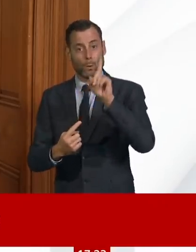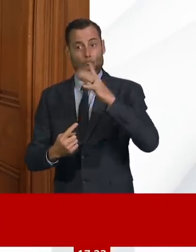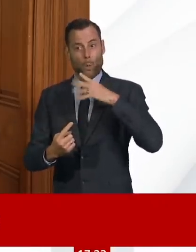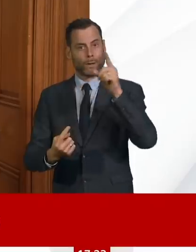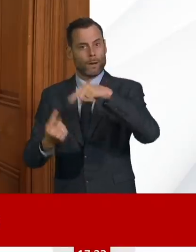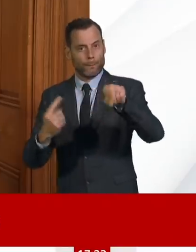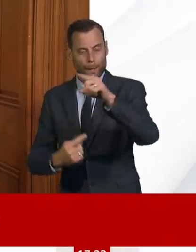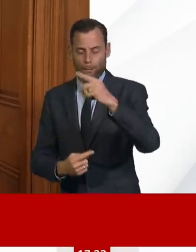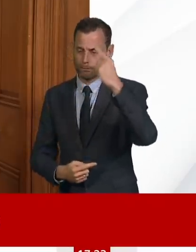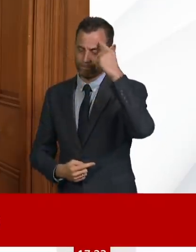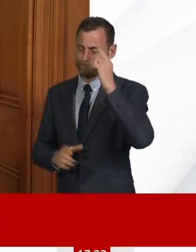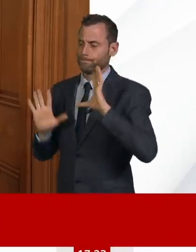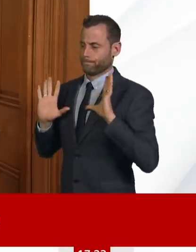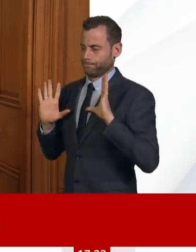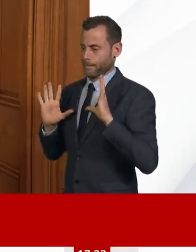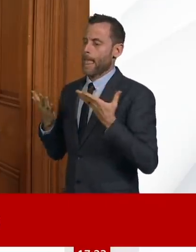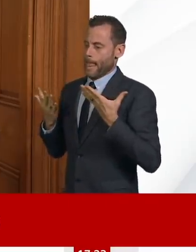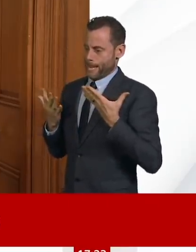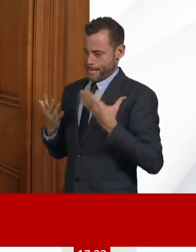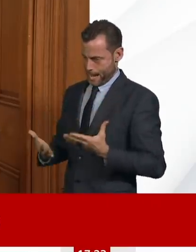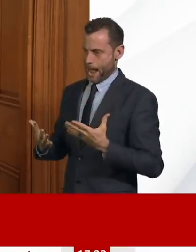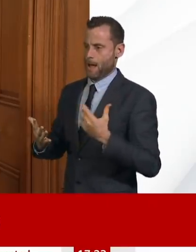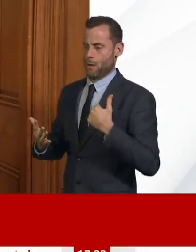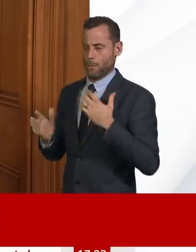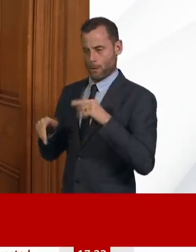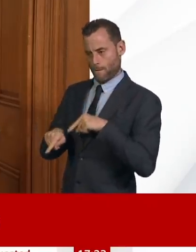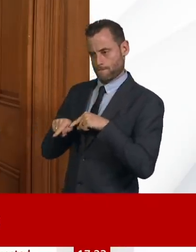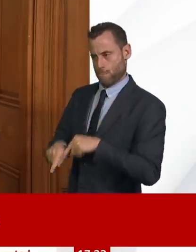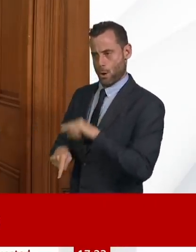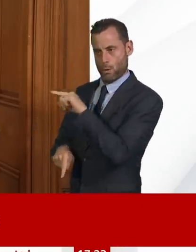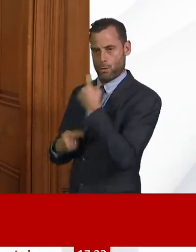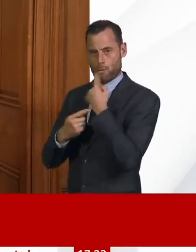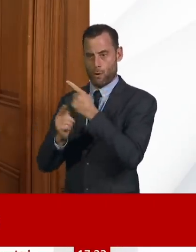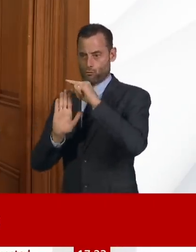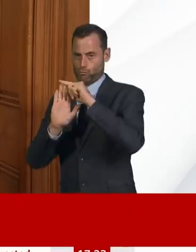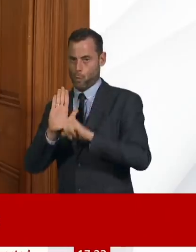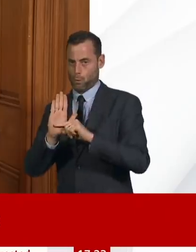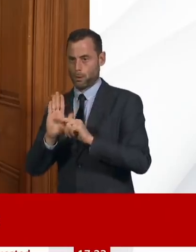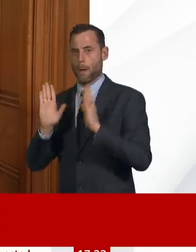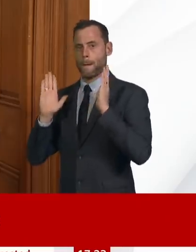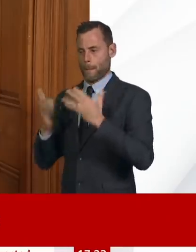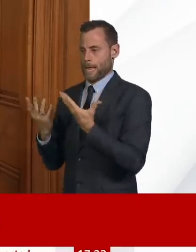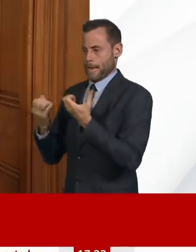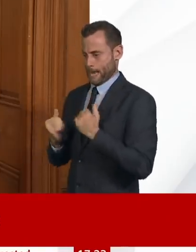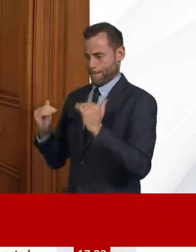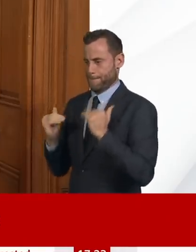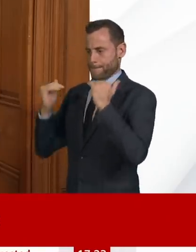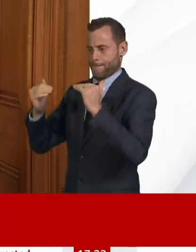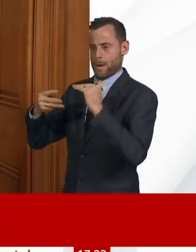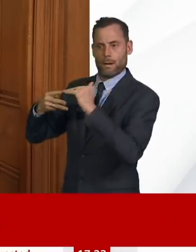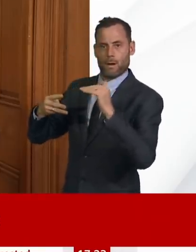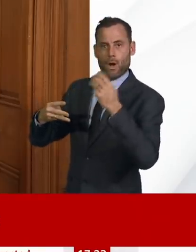that we get a high level of compliance in Greater Manchester and in all the areas that